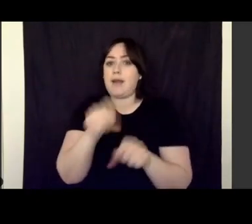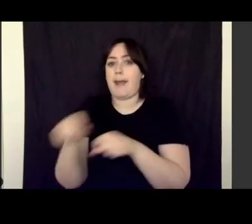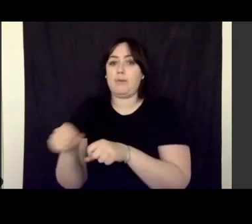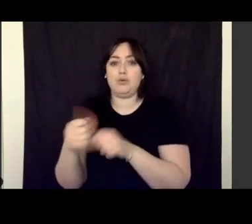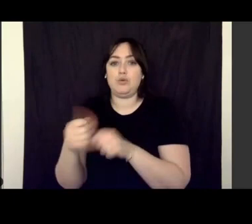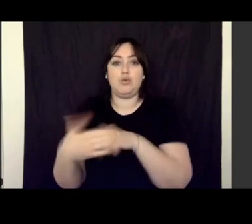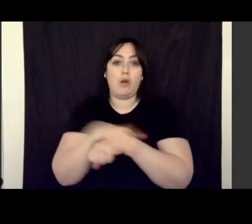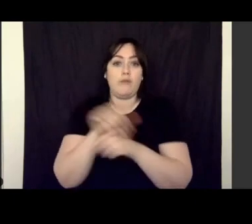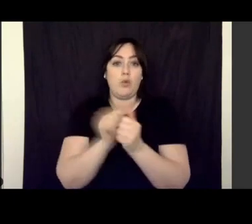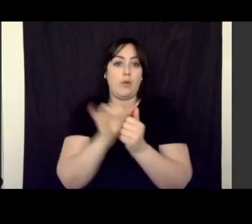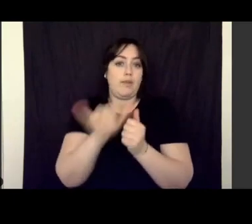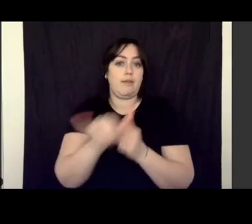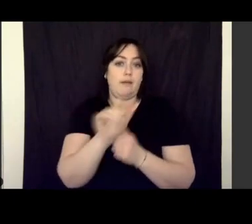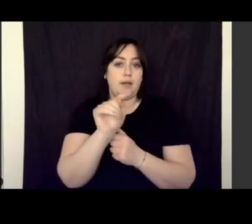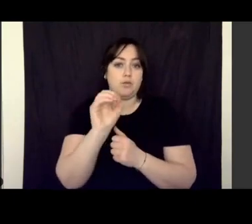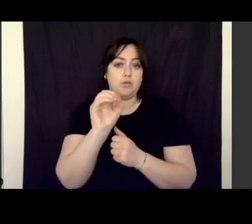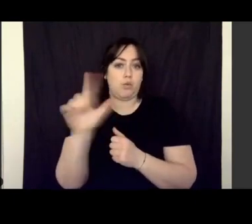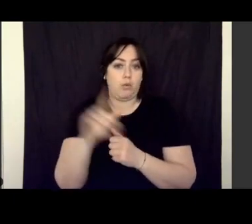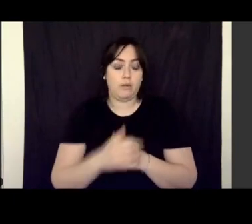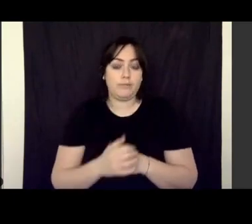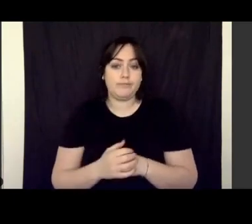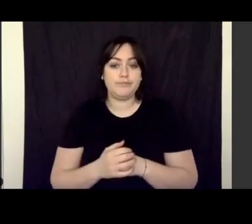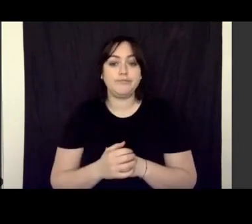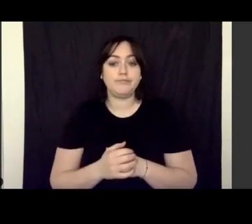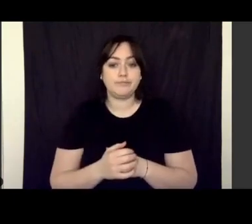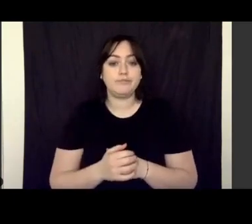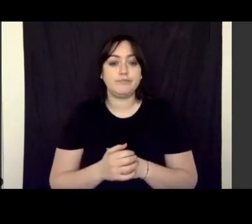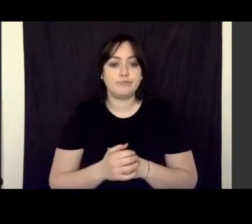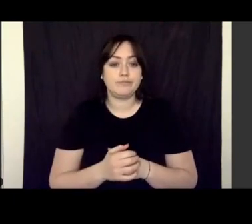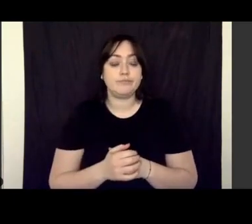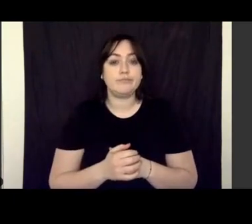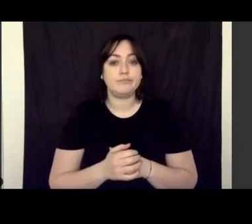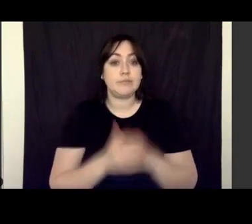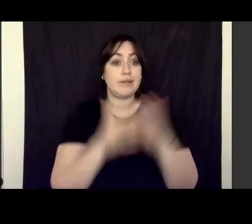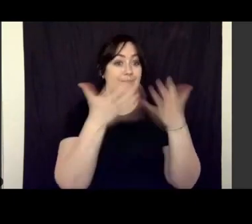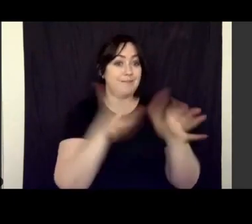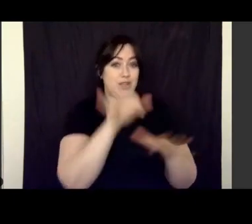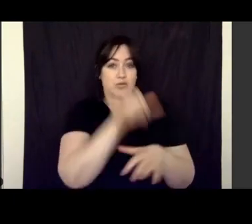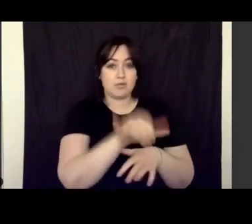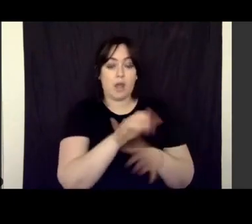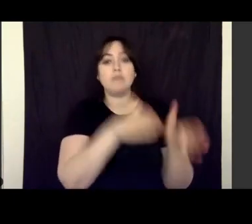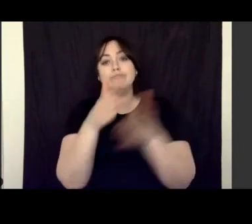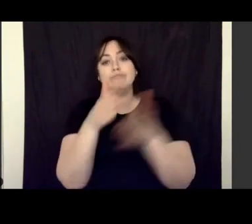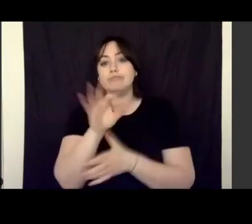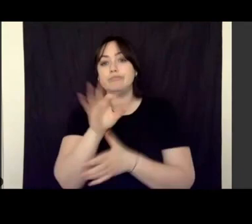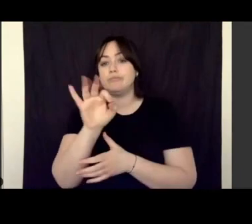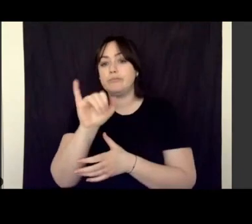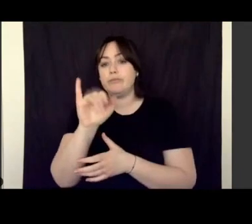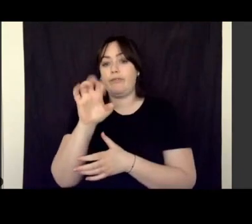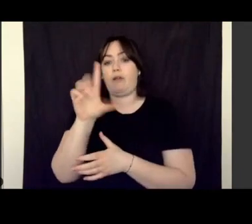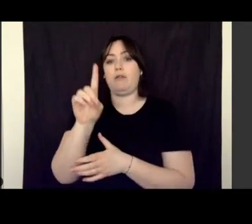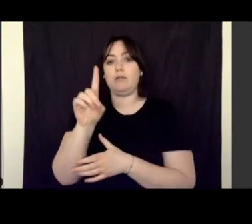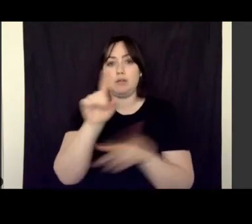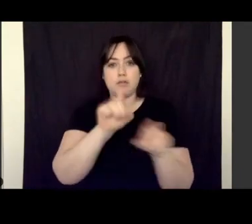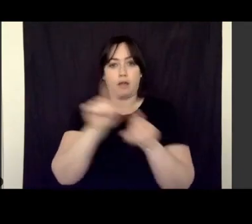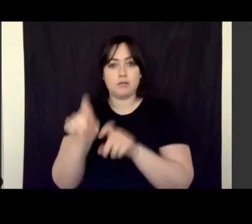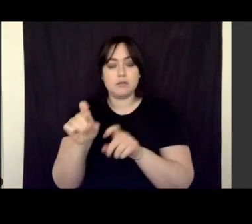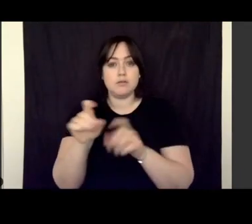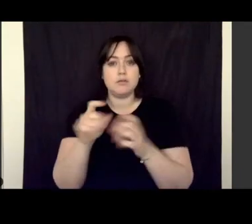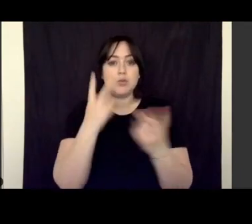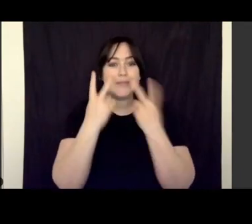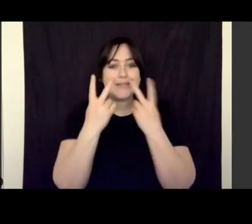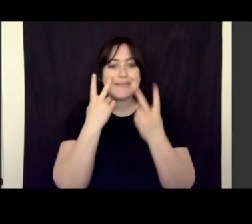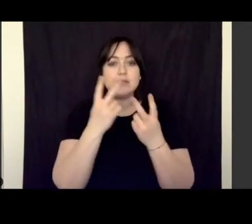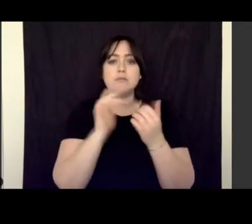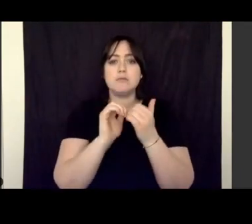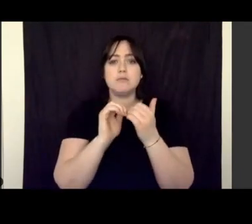instrument. Then, of course, we did field testing to test the implementation aspects of the